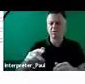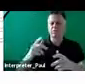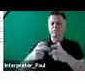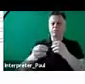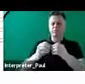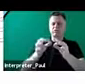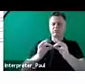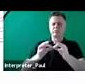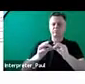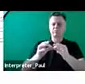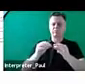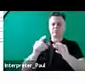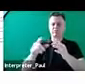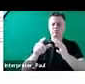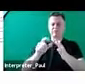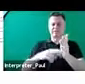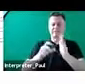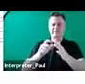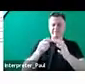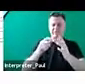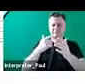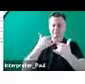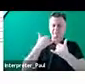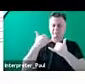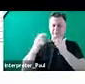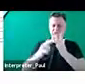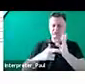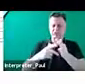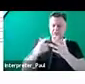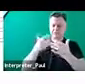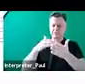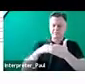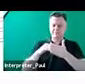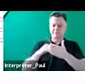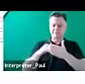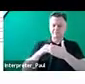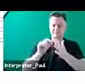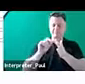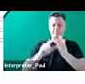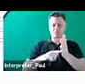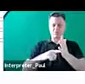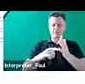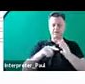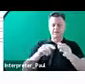to Jane. So David, are you off the phone now and can you please put the poll up?